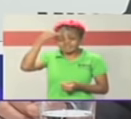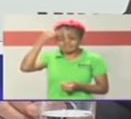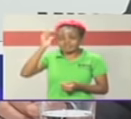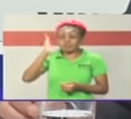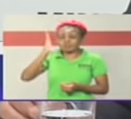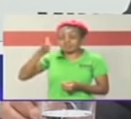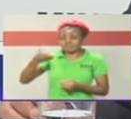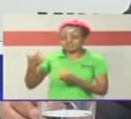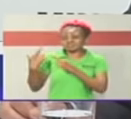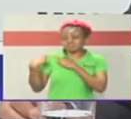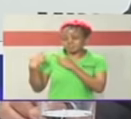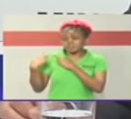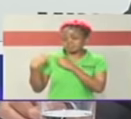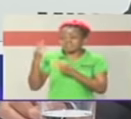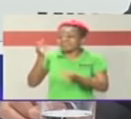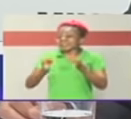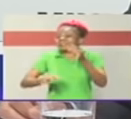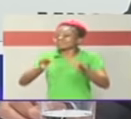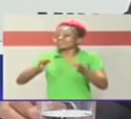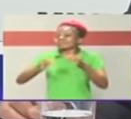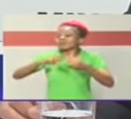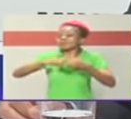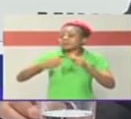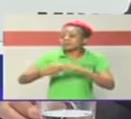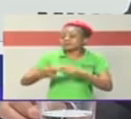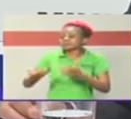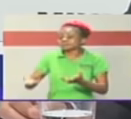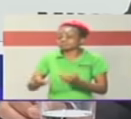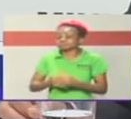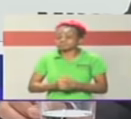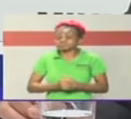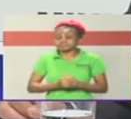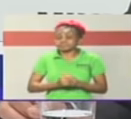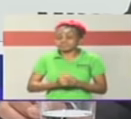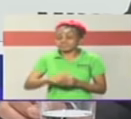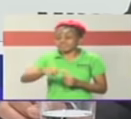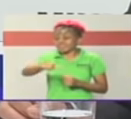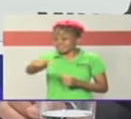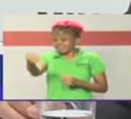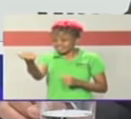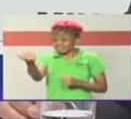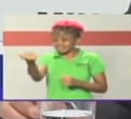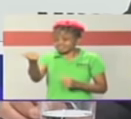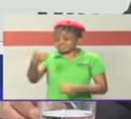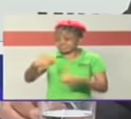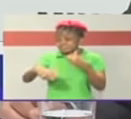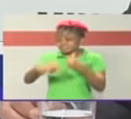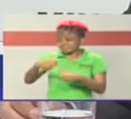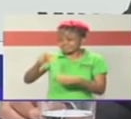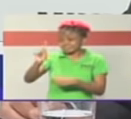waiver. On the issue of Ayana Webster Roy and her particular vaccine,